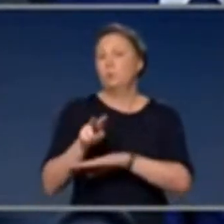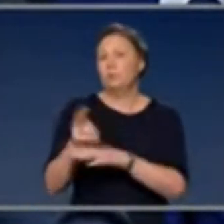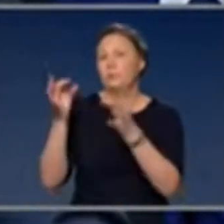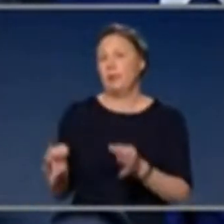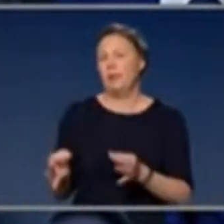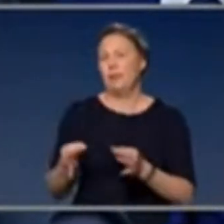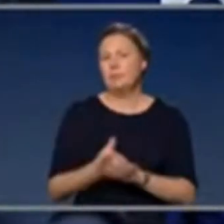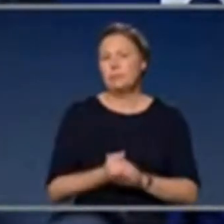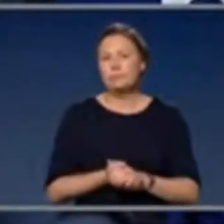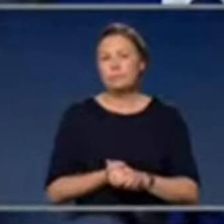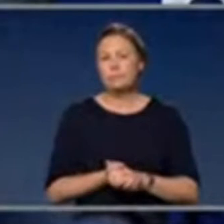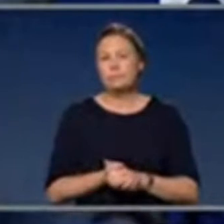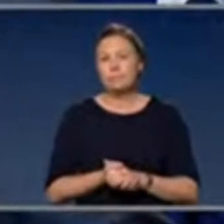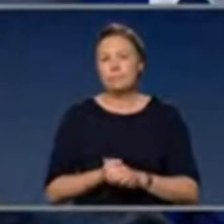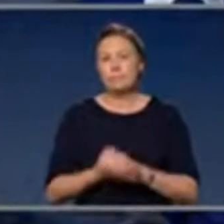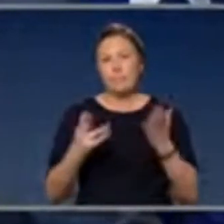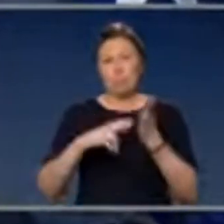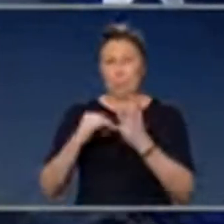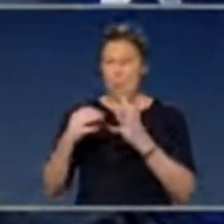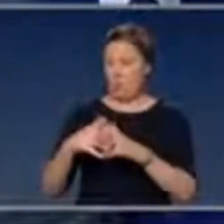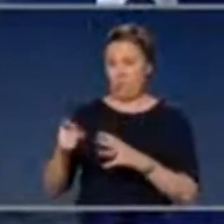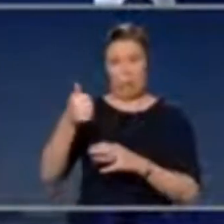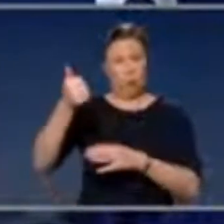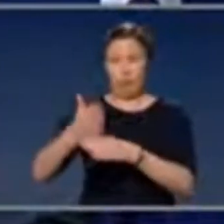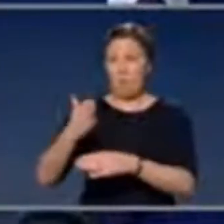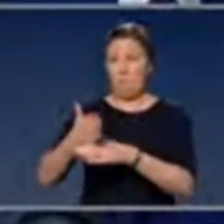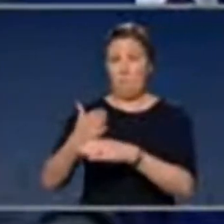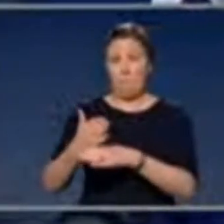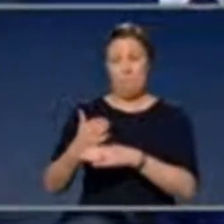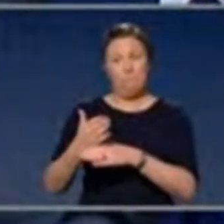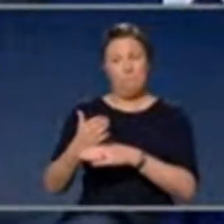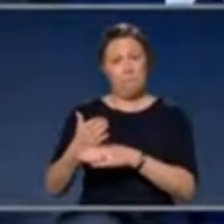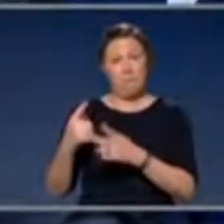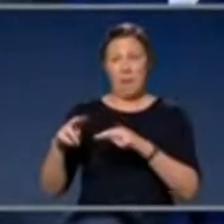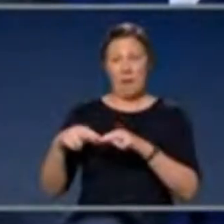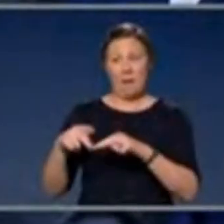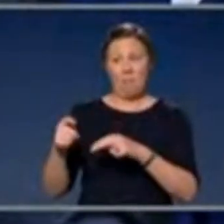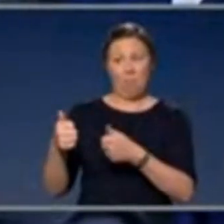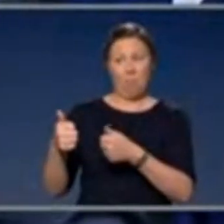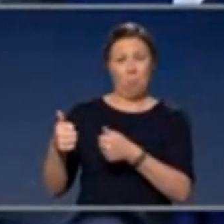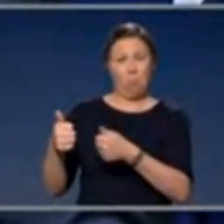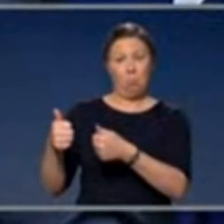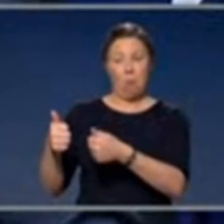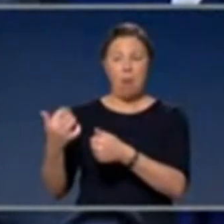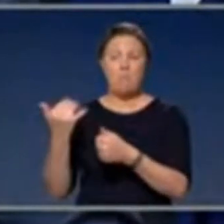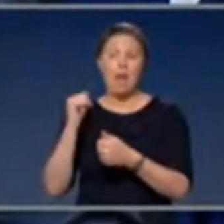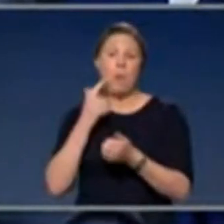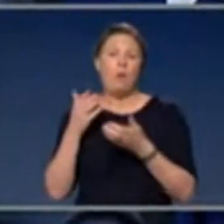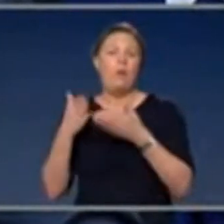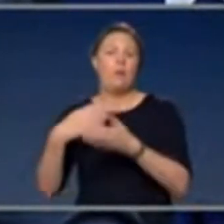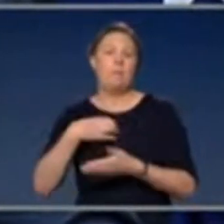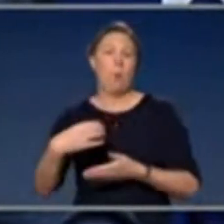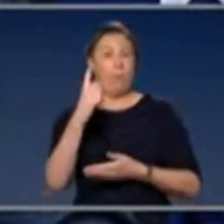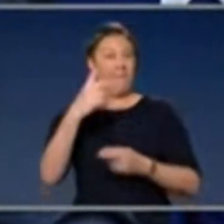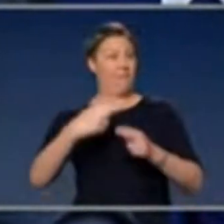can be even more confident of the New South Wales situation, which is very good, then I'm hoping that we'll be able to make further room there. But